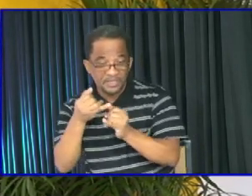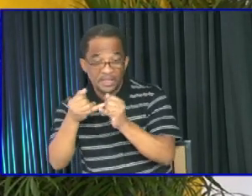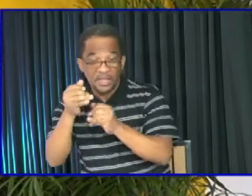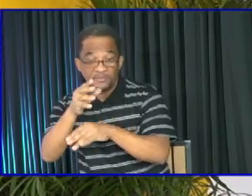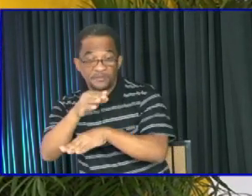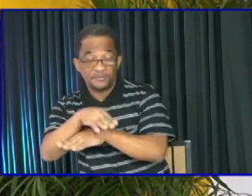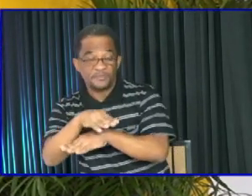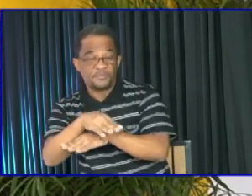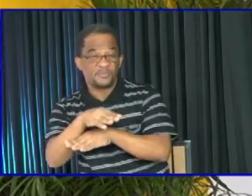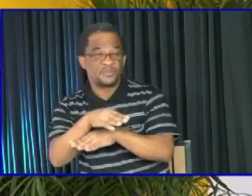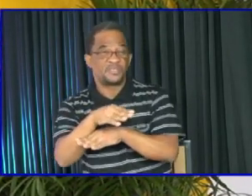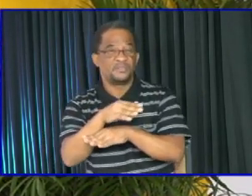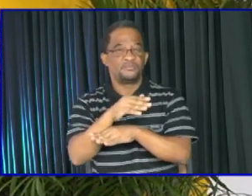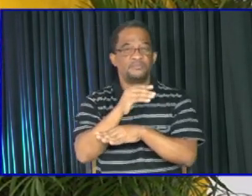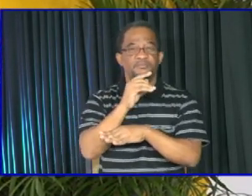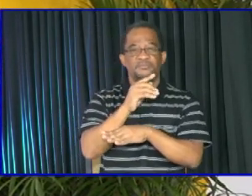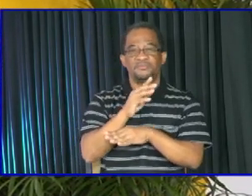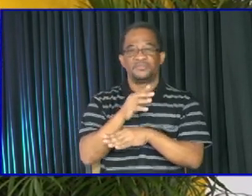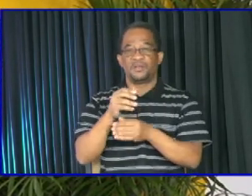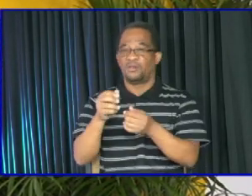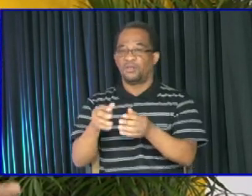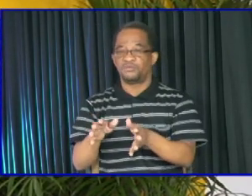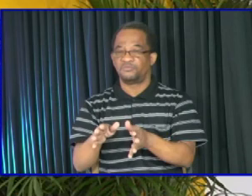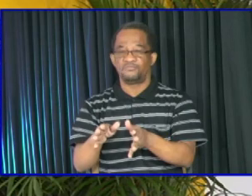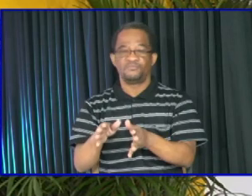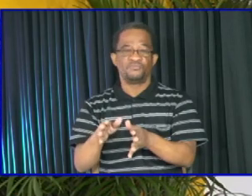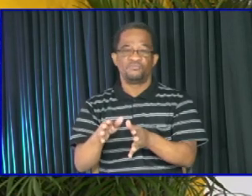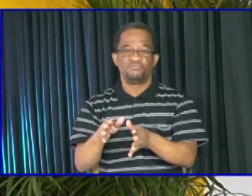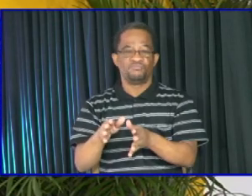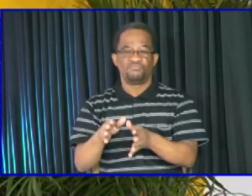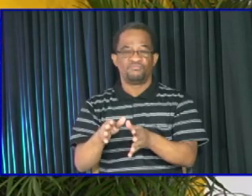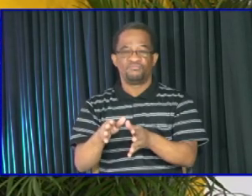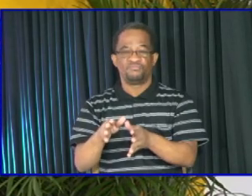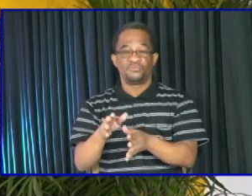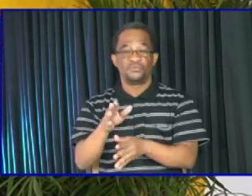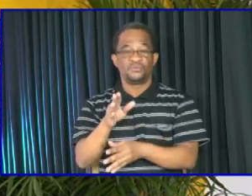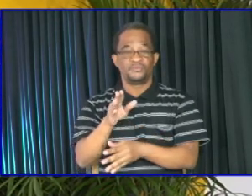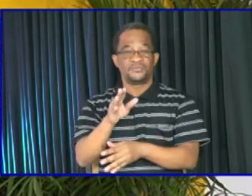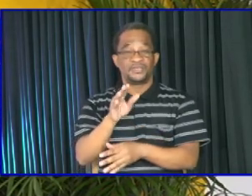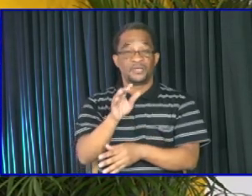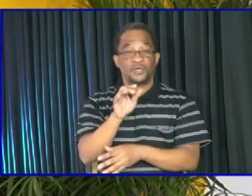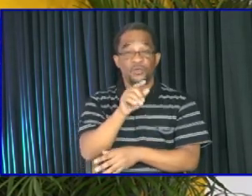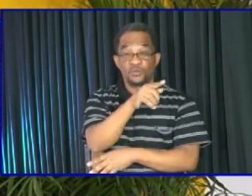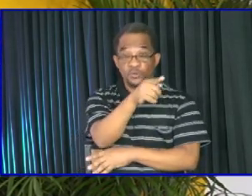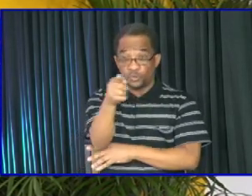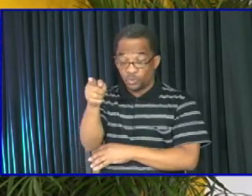night being lost, and that you will